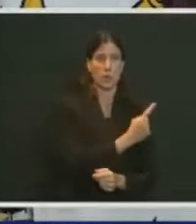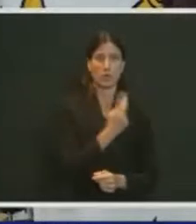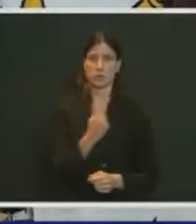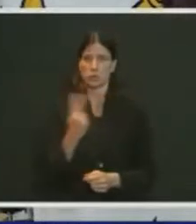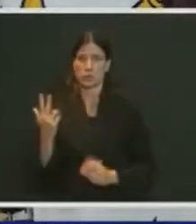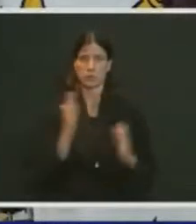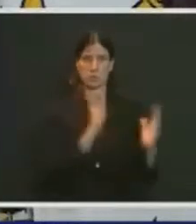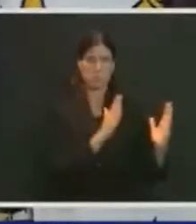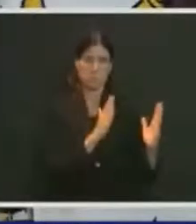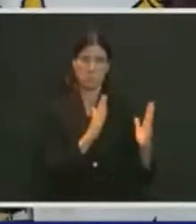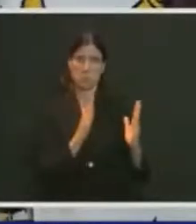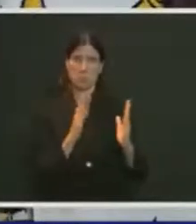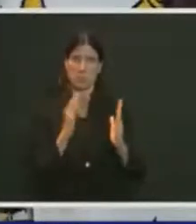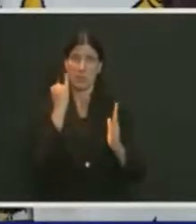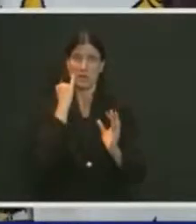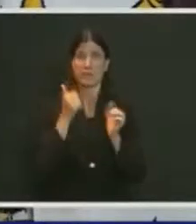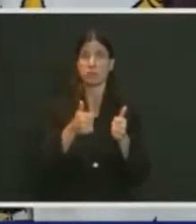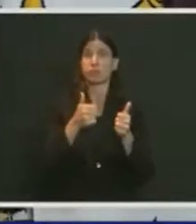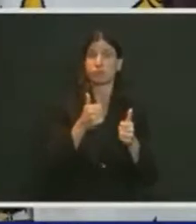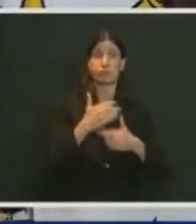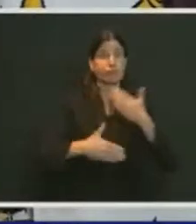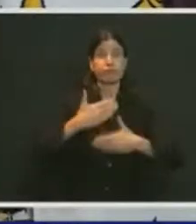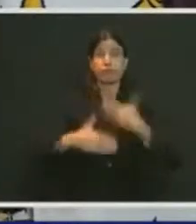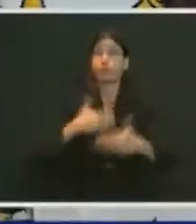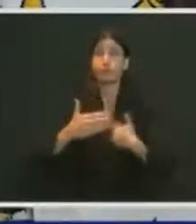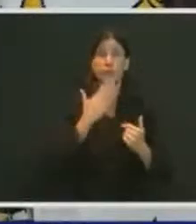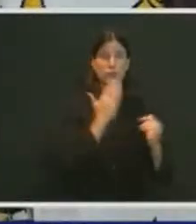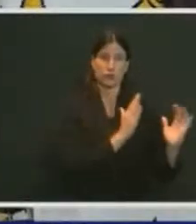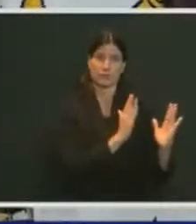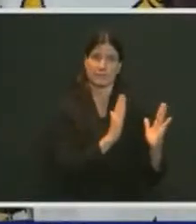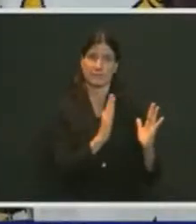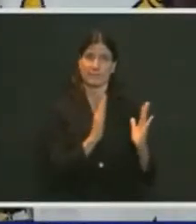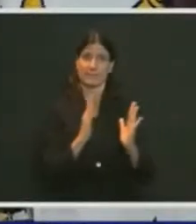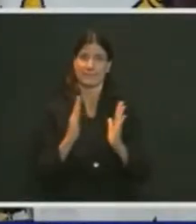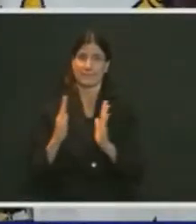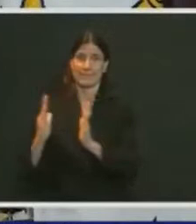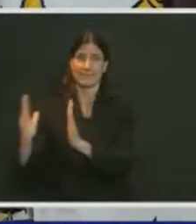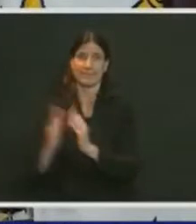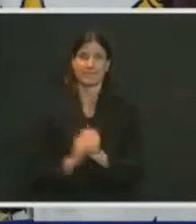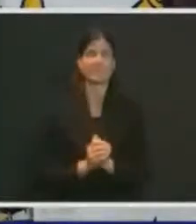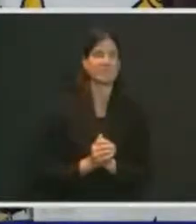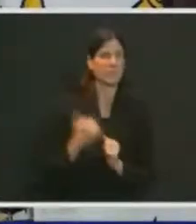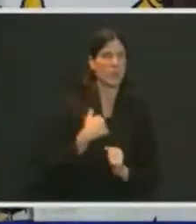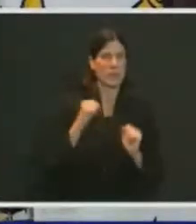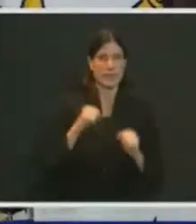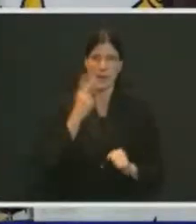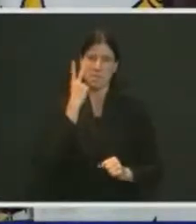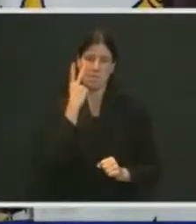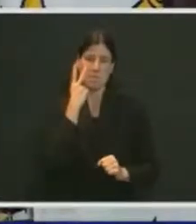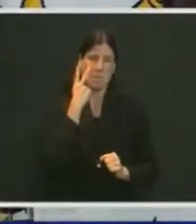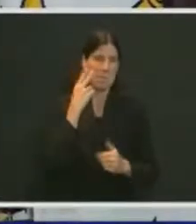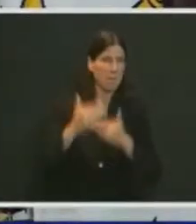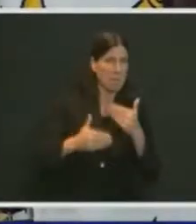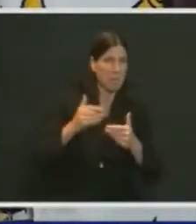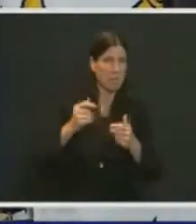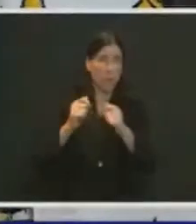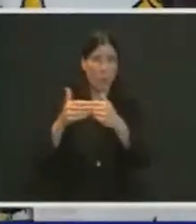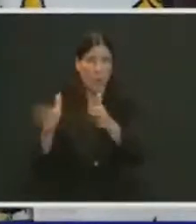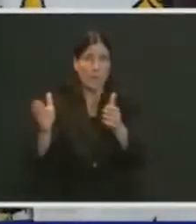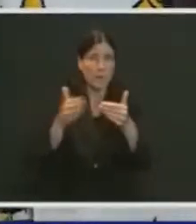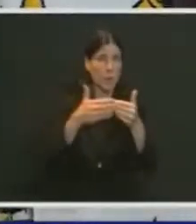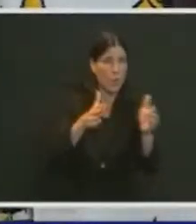goes well. Why is that? Because you start a phase, you make some changes, whatever those changes might be,